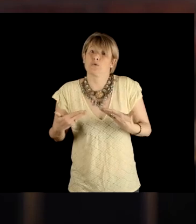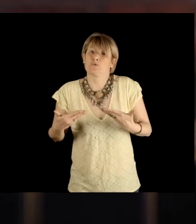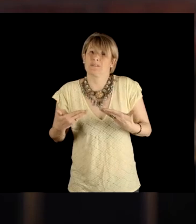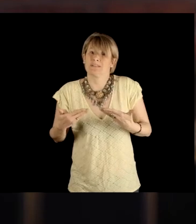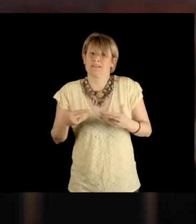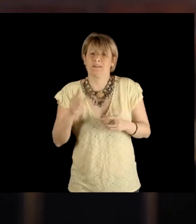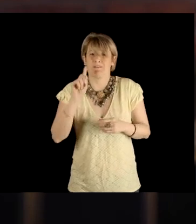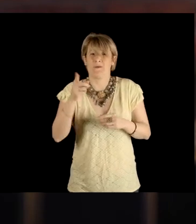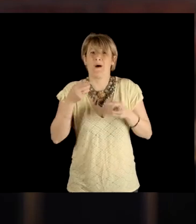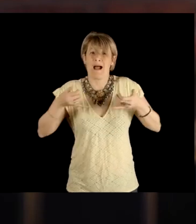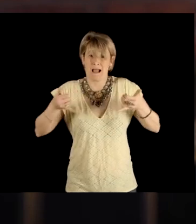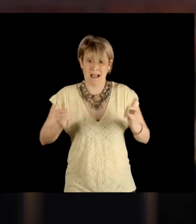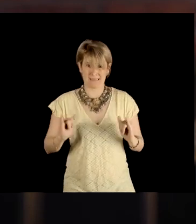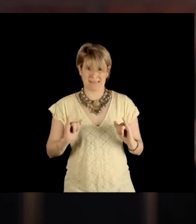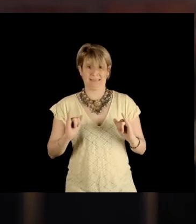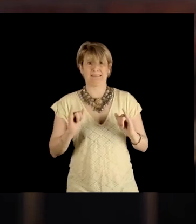the end of which I'll say that's all.